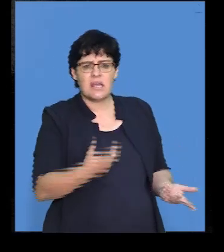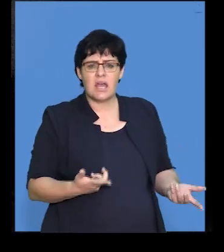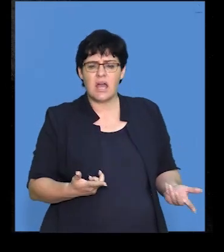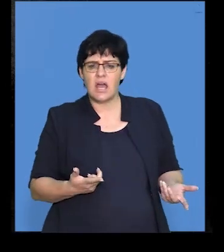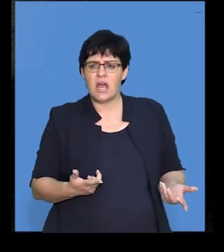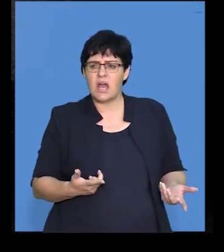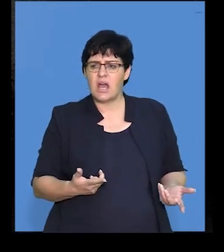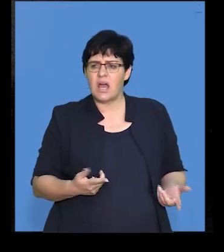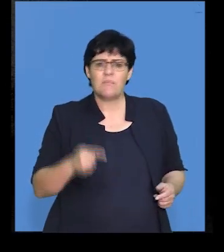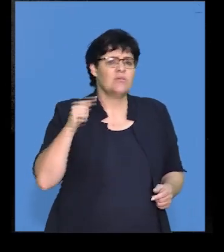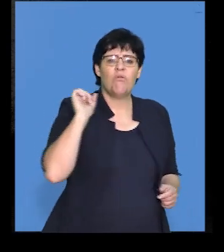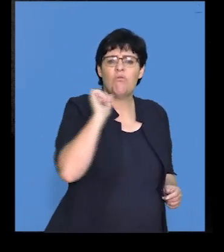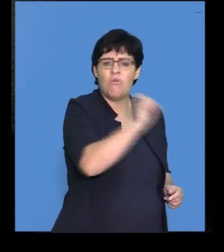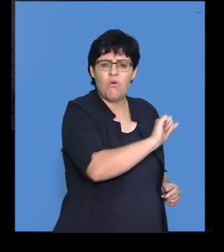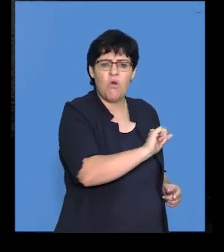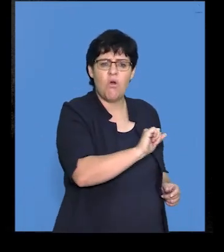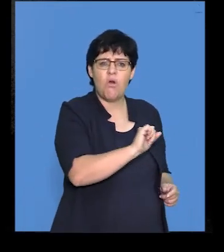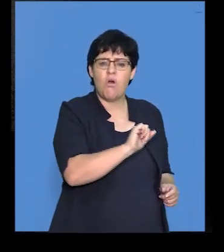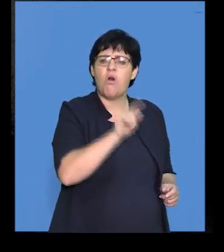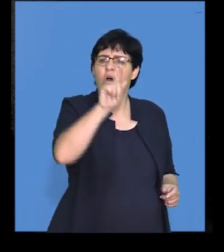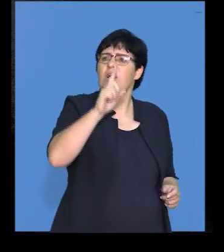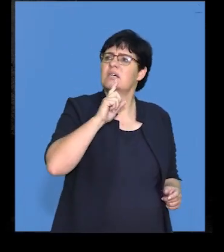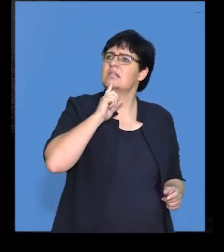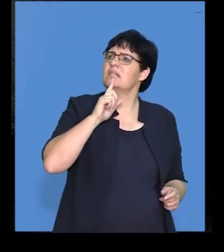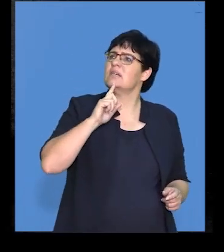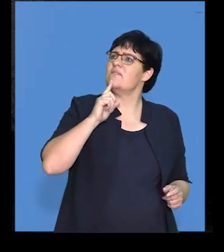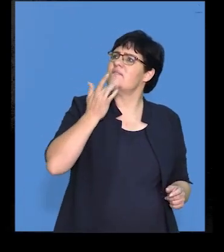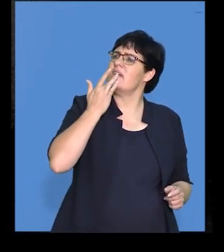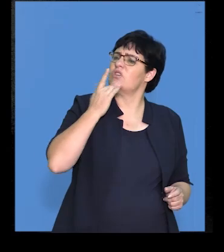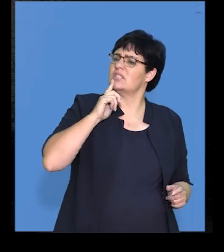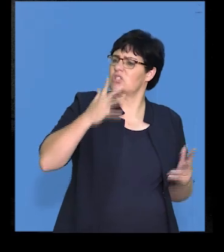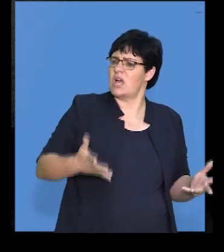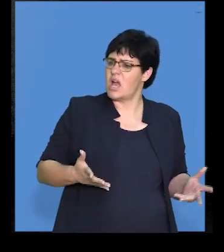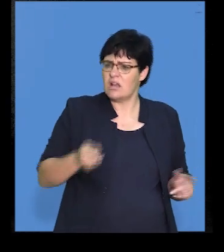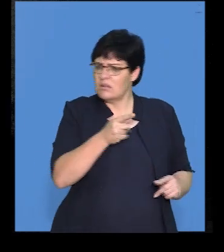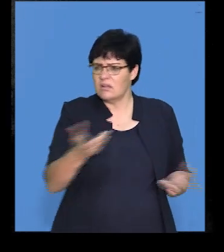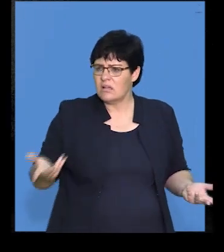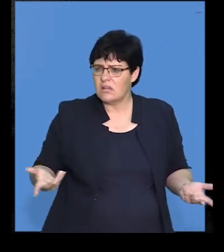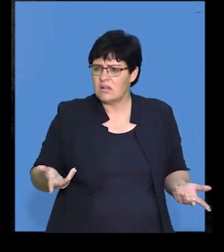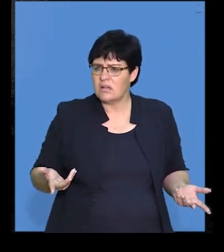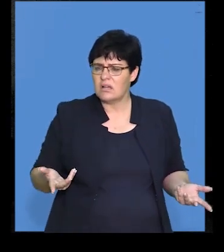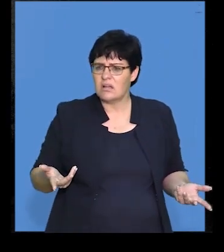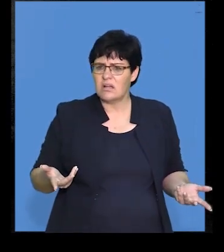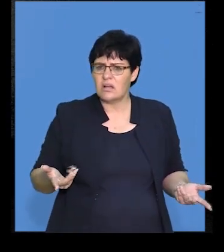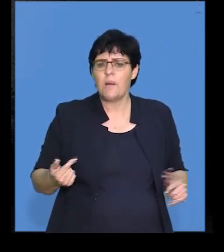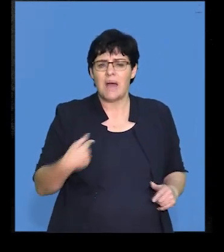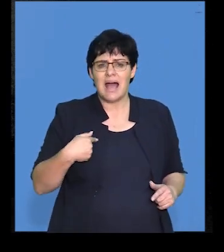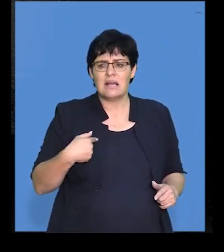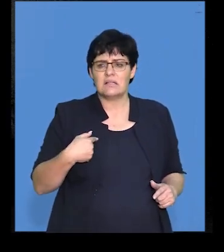says, but you are his favorite teacher, aren't you? But then you see that Tammy has